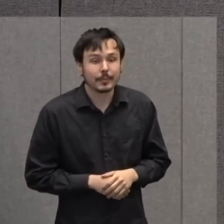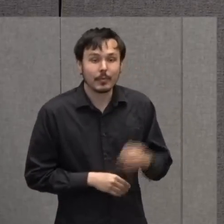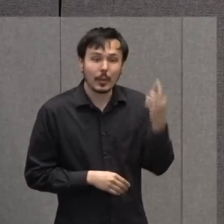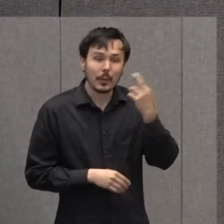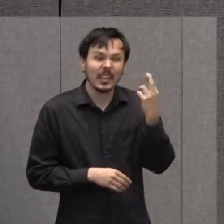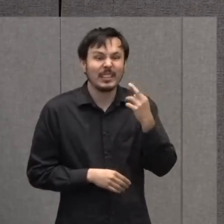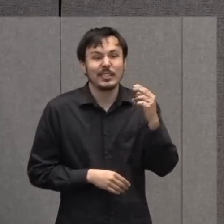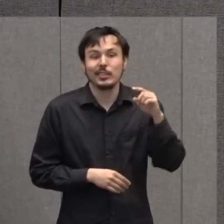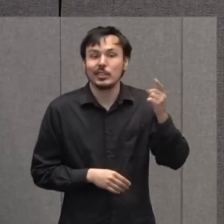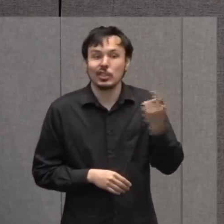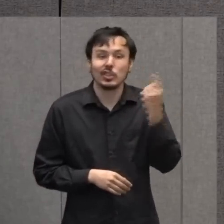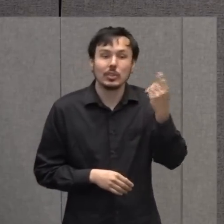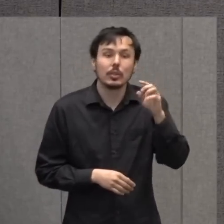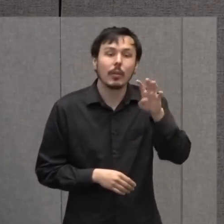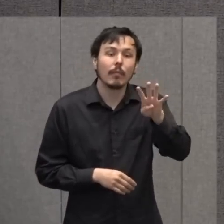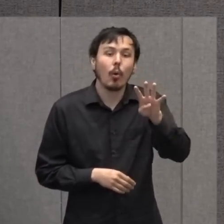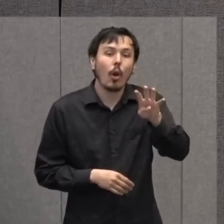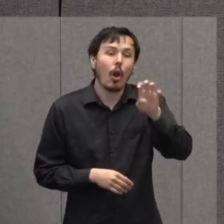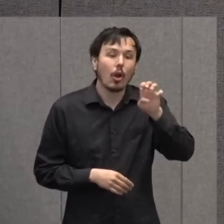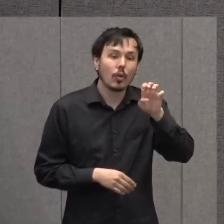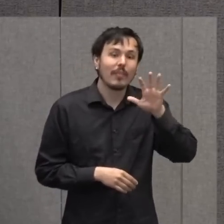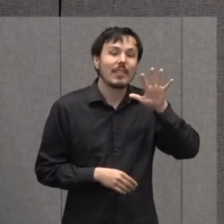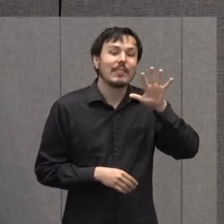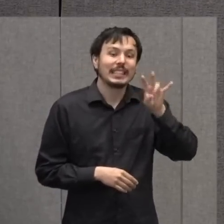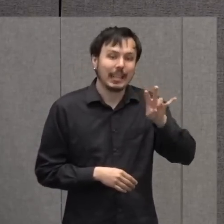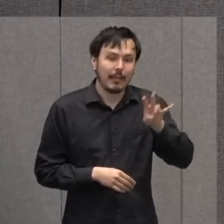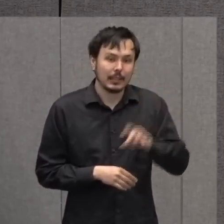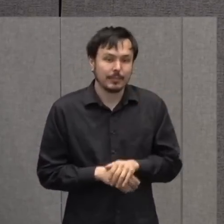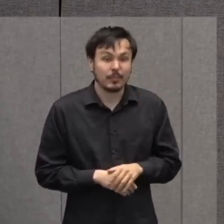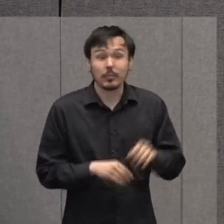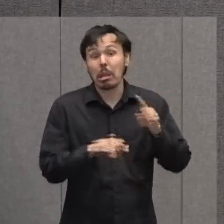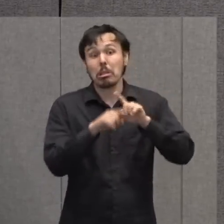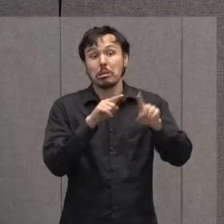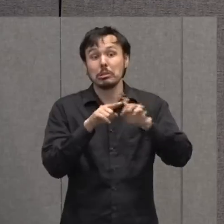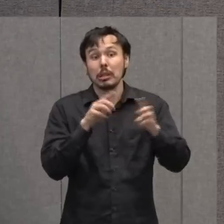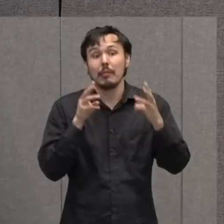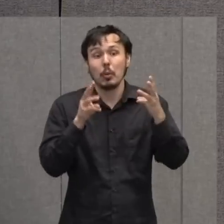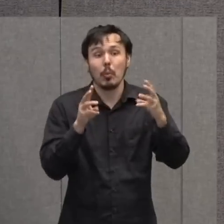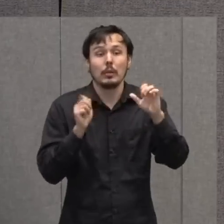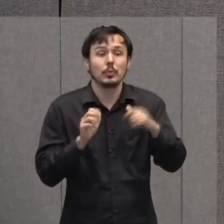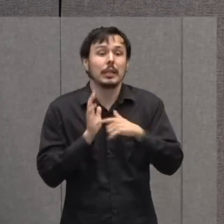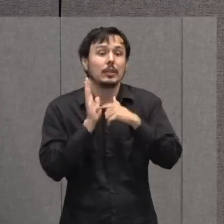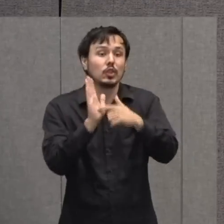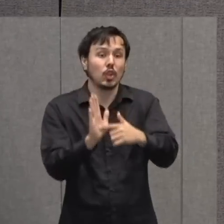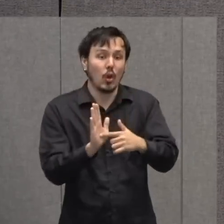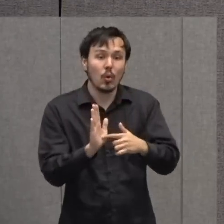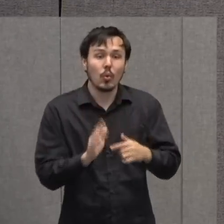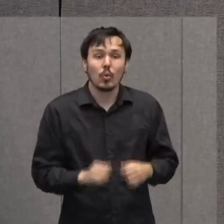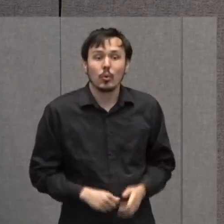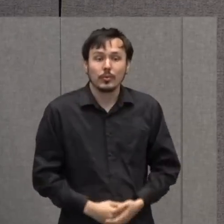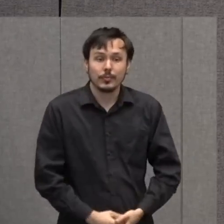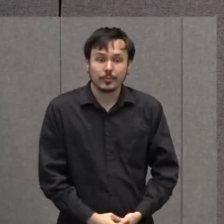457. So is there, now we could do it another ways. There's some other ways that we've done this.